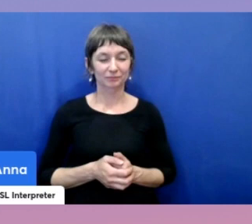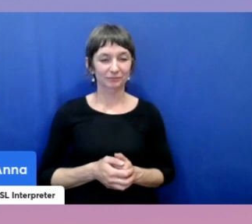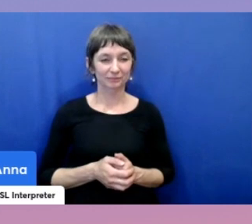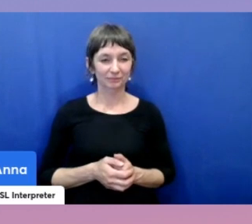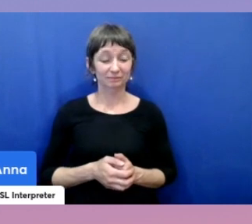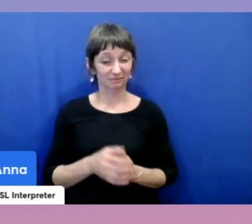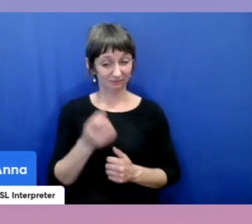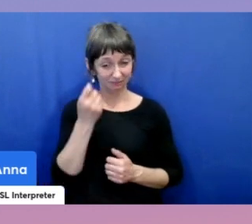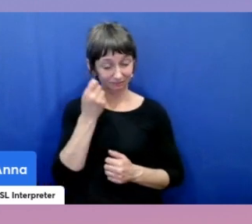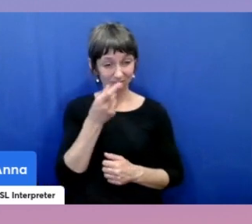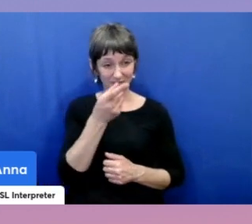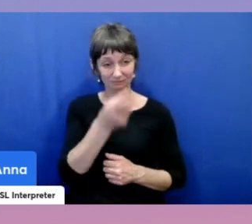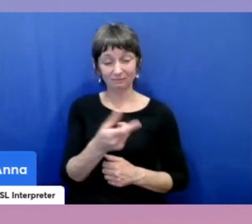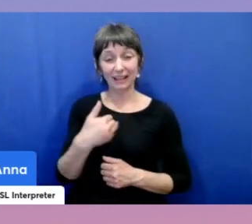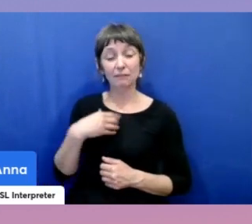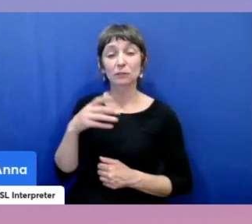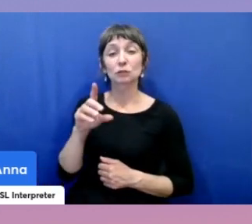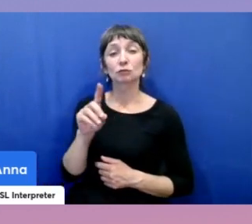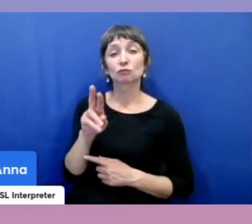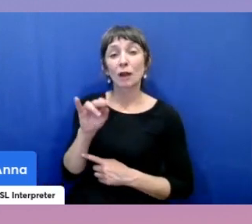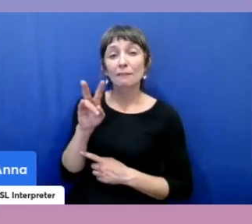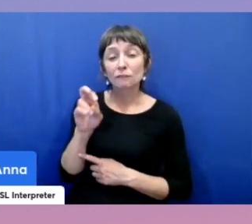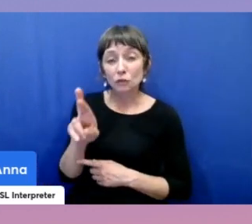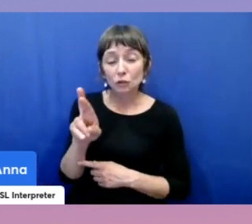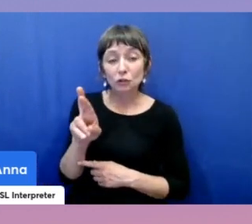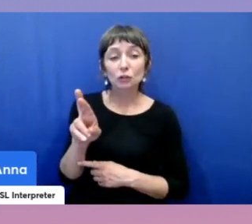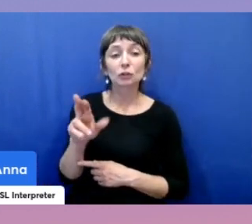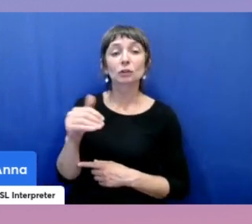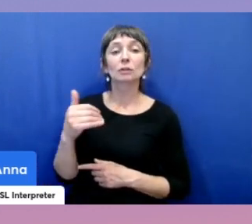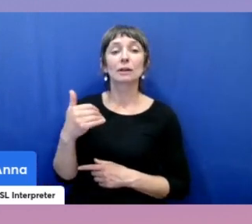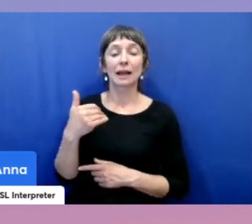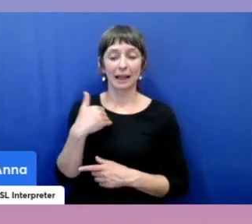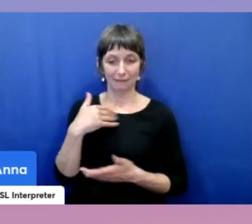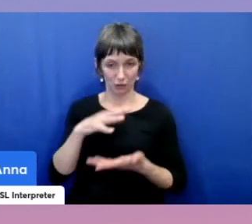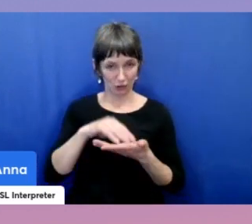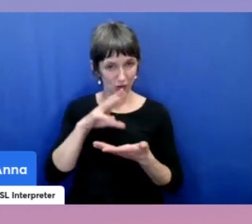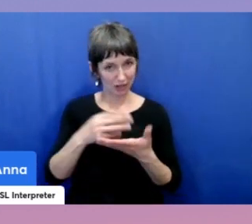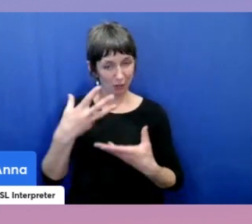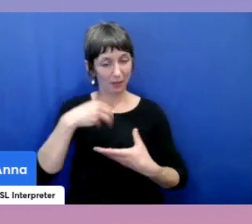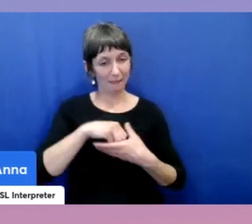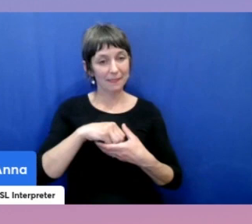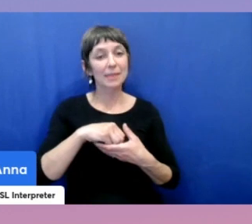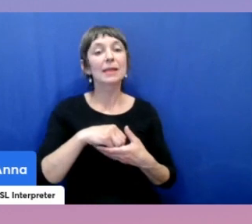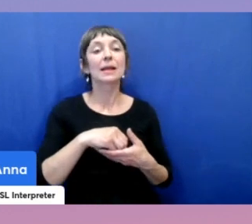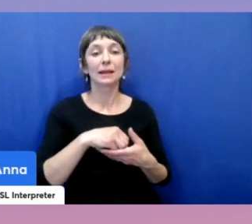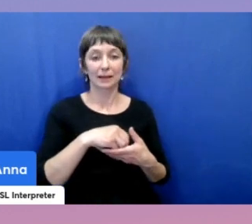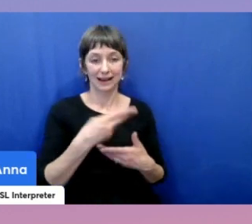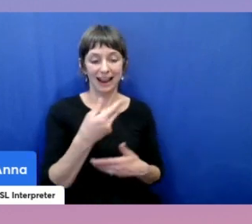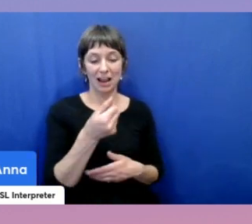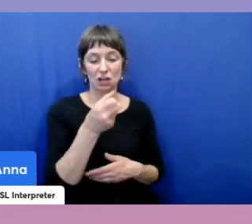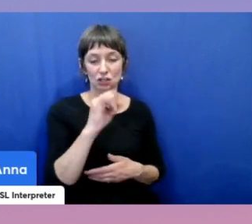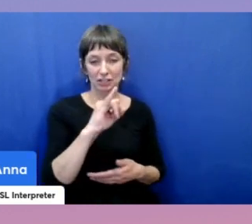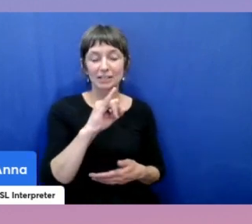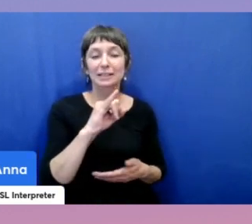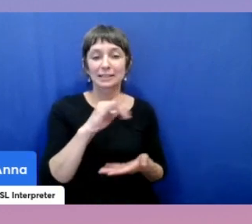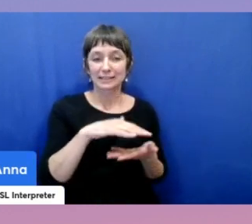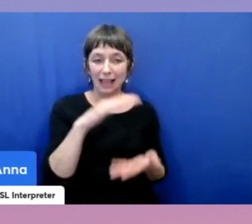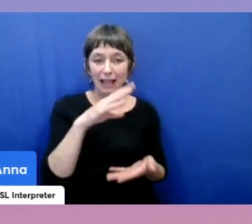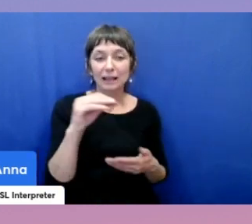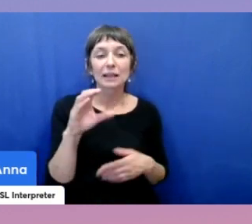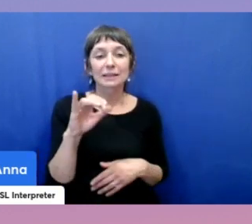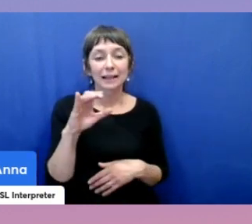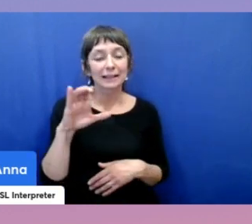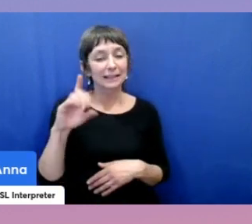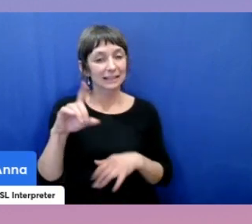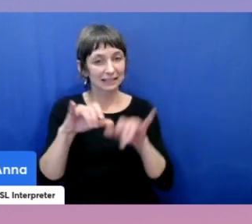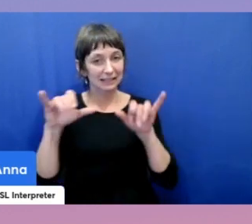You see, there is a driver, and we have some learning within our Hashicorp stack and using the CICD system